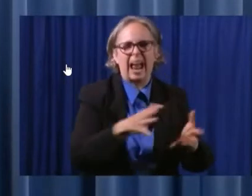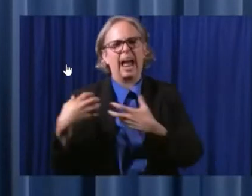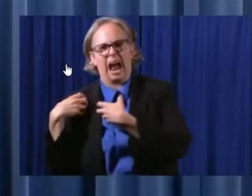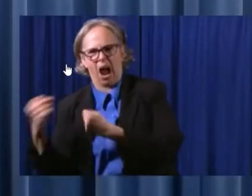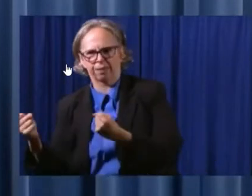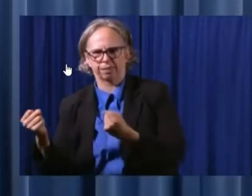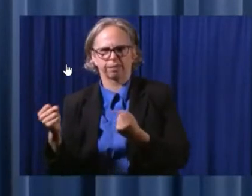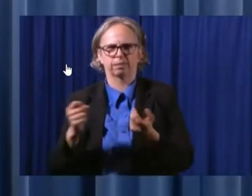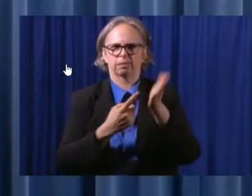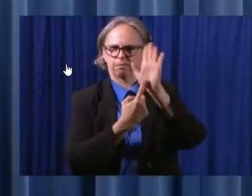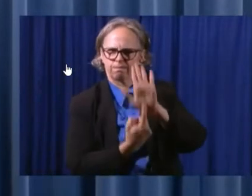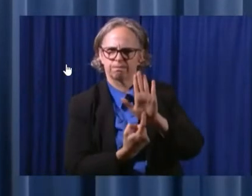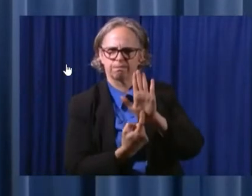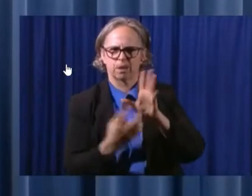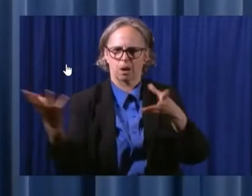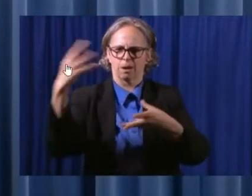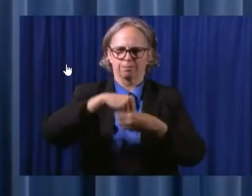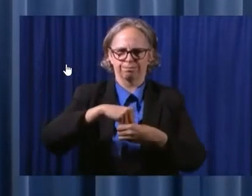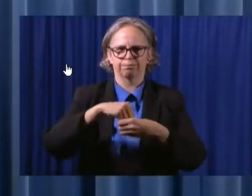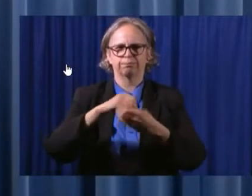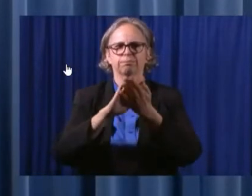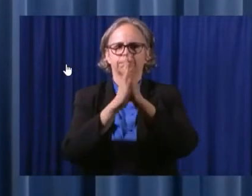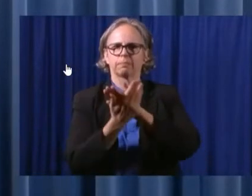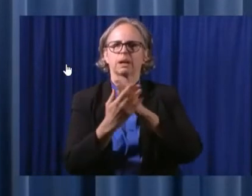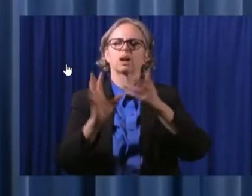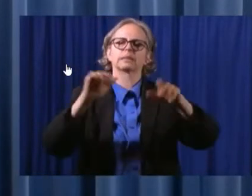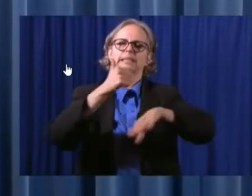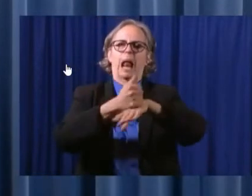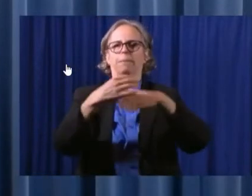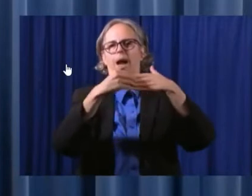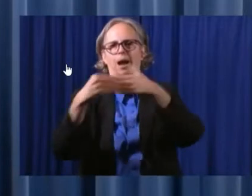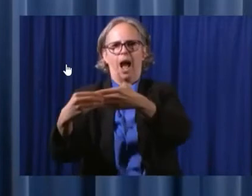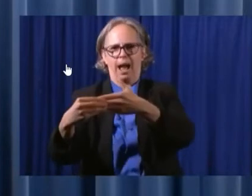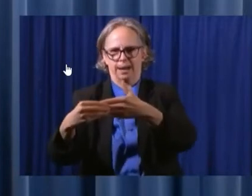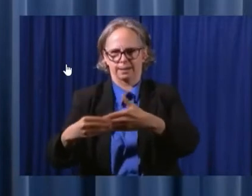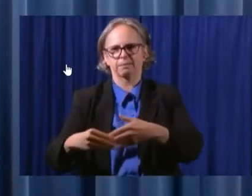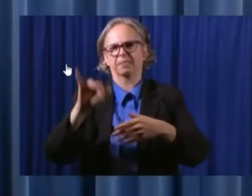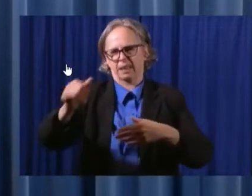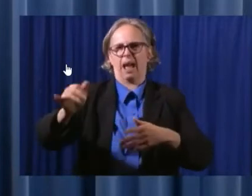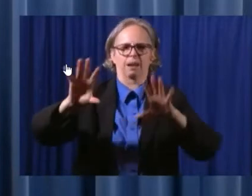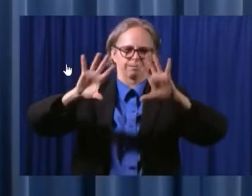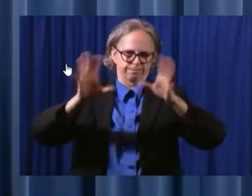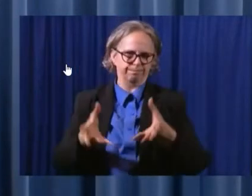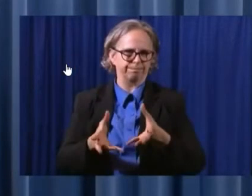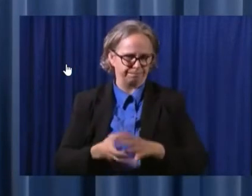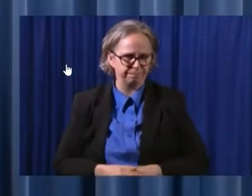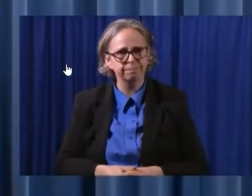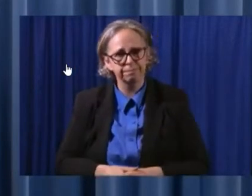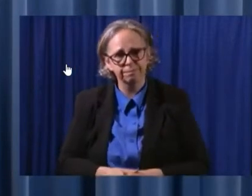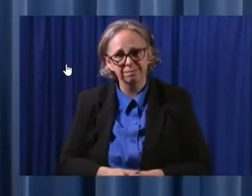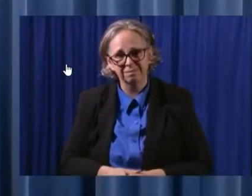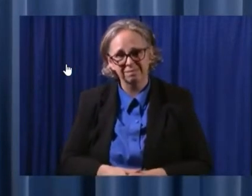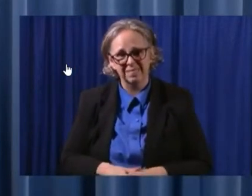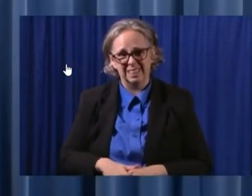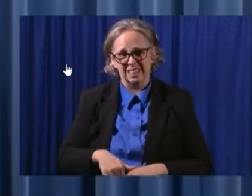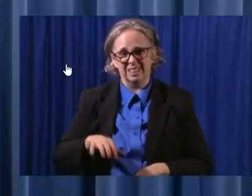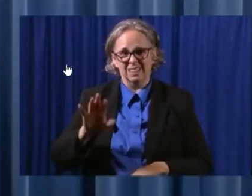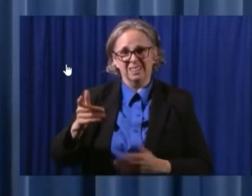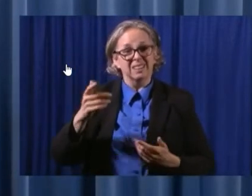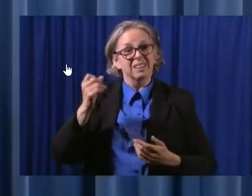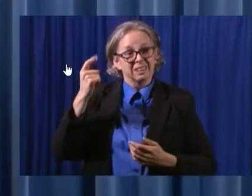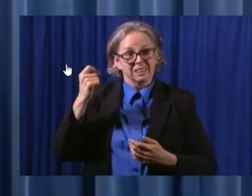both should be looked at. The latter one, which I'm talking about, is designed to help teachers, principals, administrators think through solutions